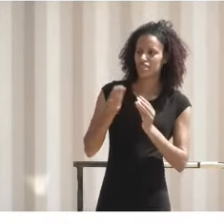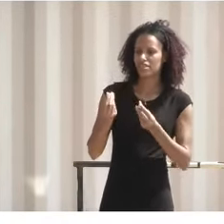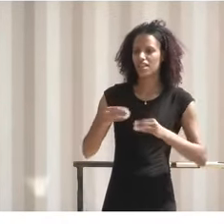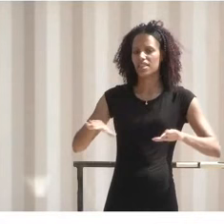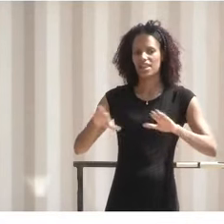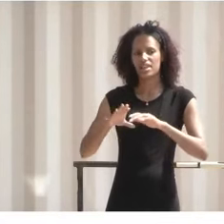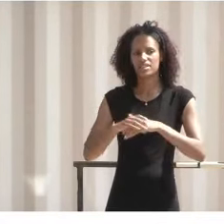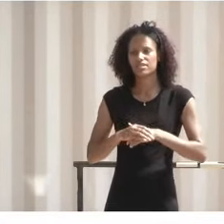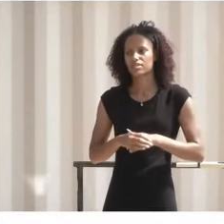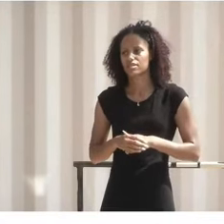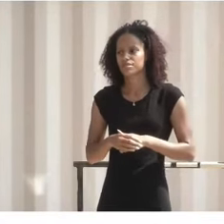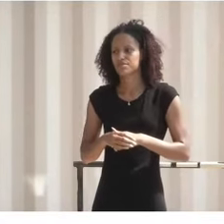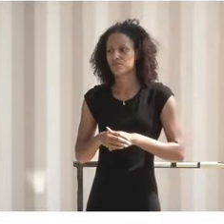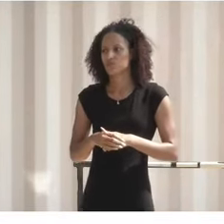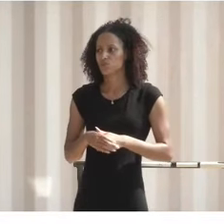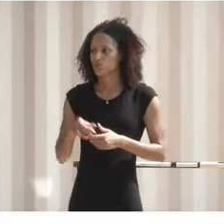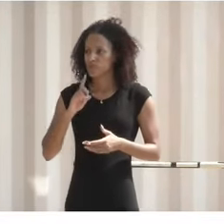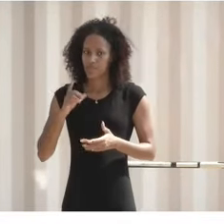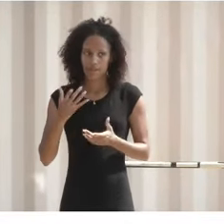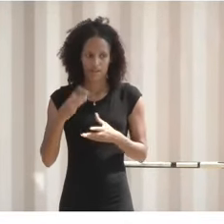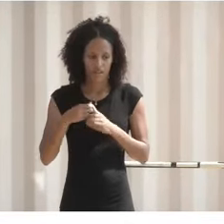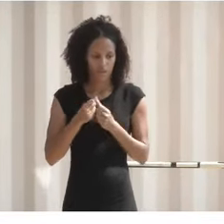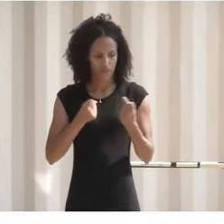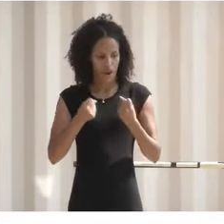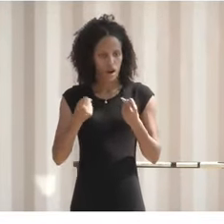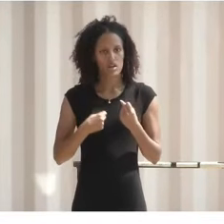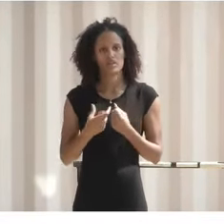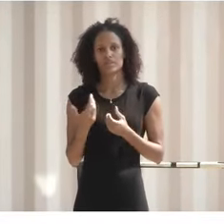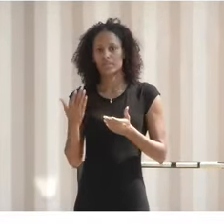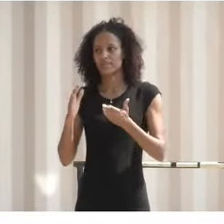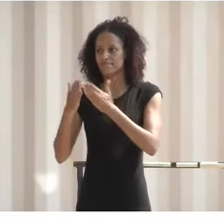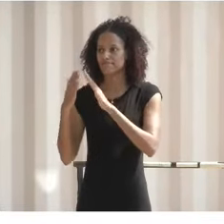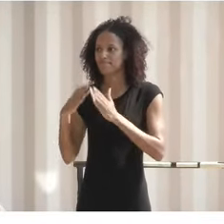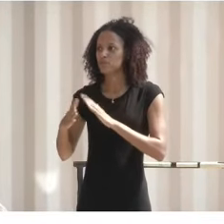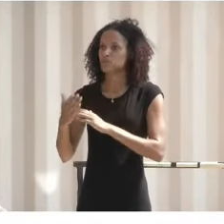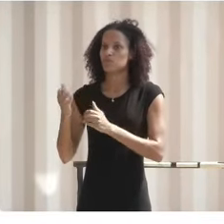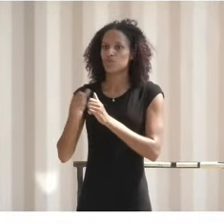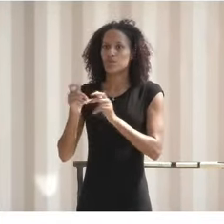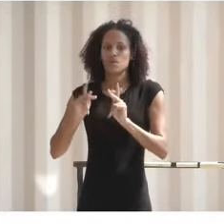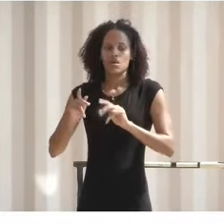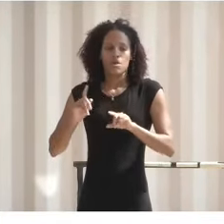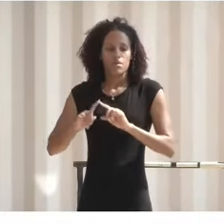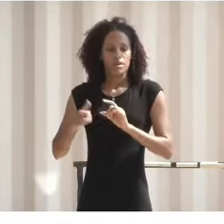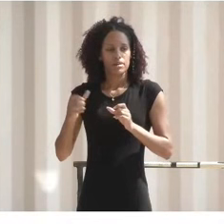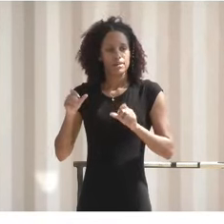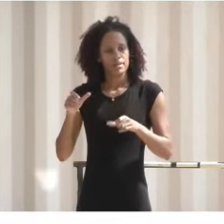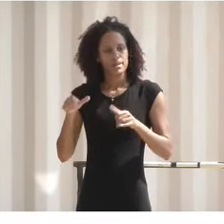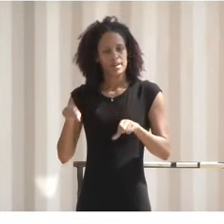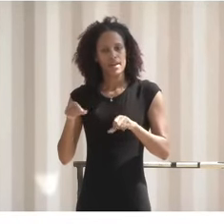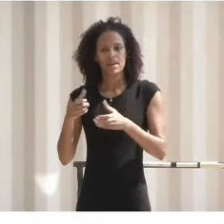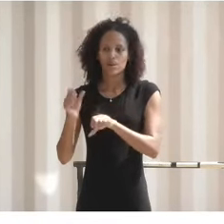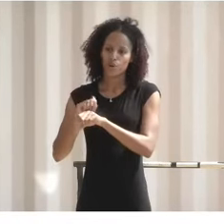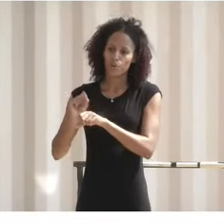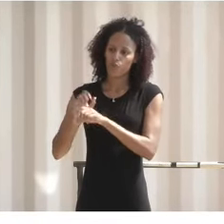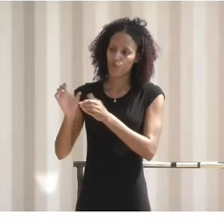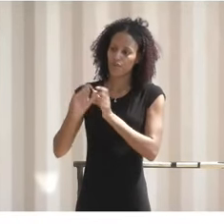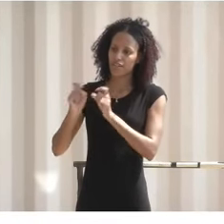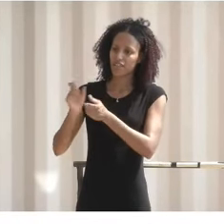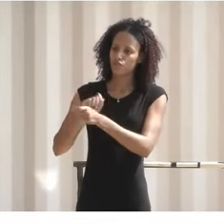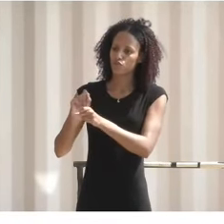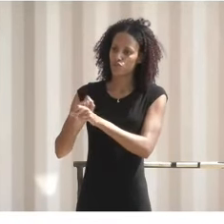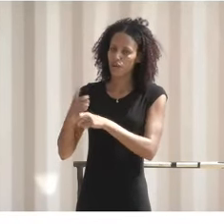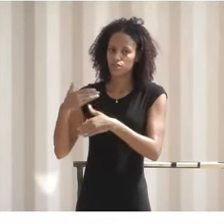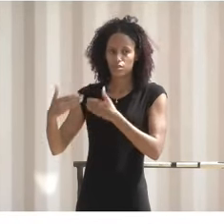to be around cars, and we can change them back to people, and we can employ people in the process of doing